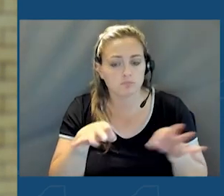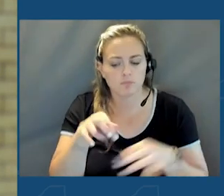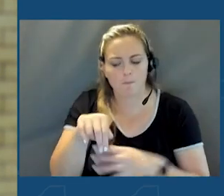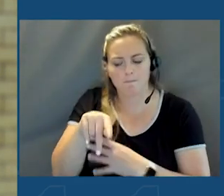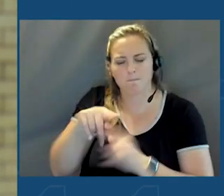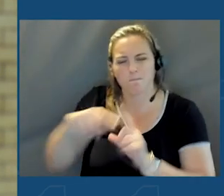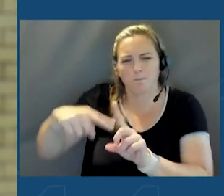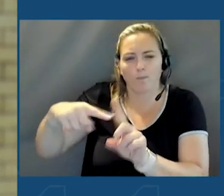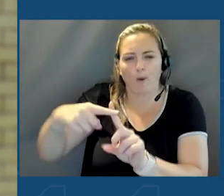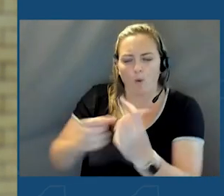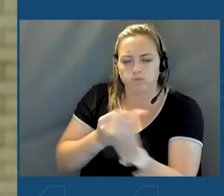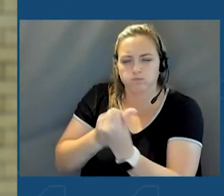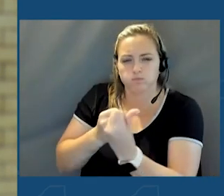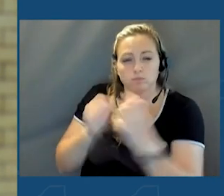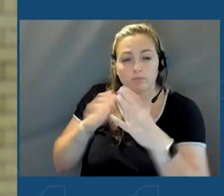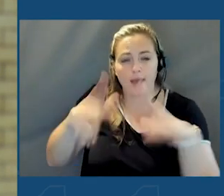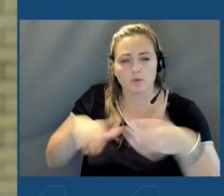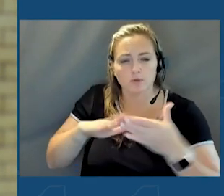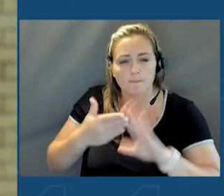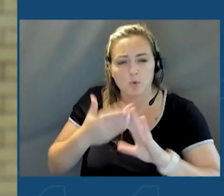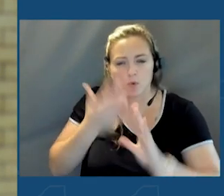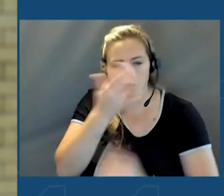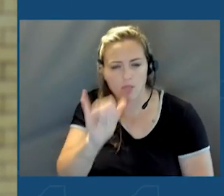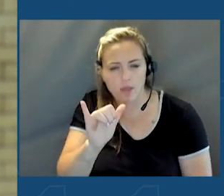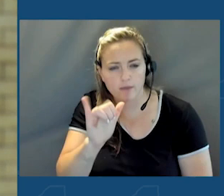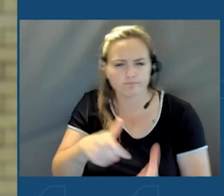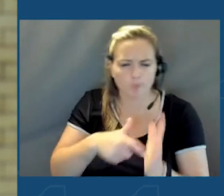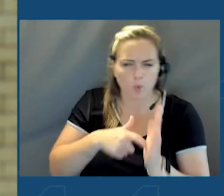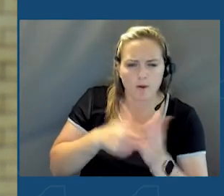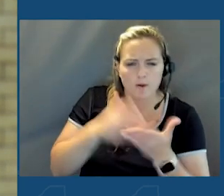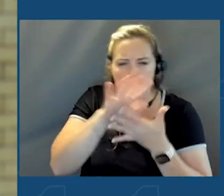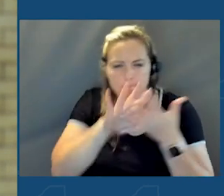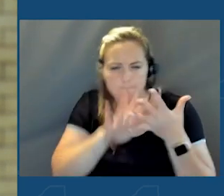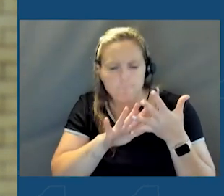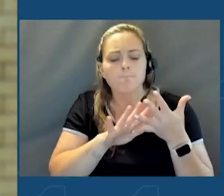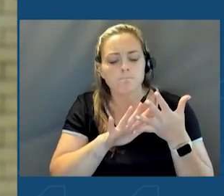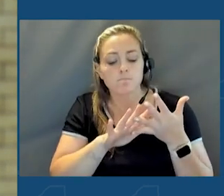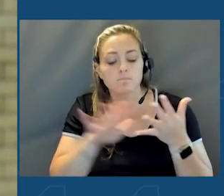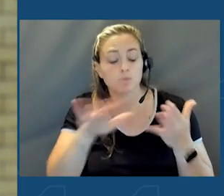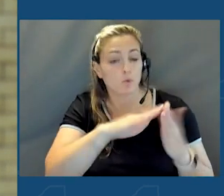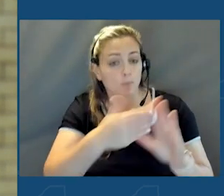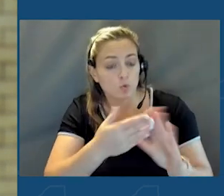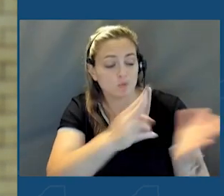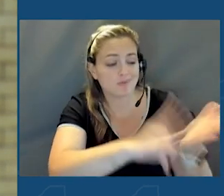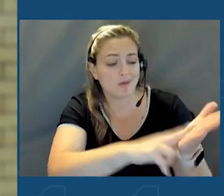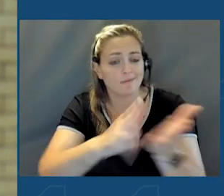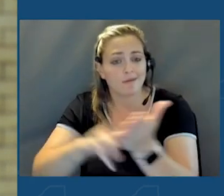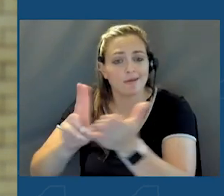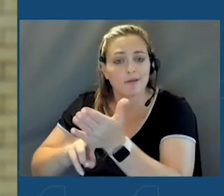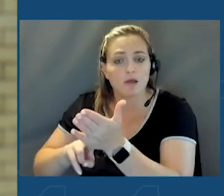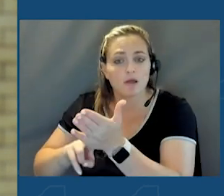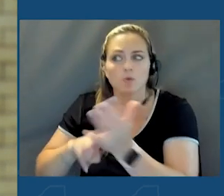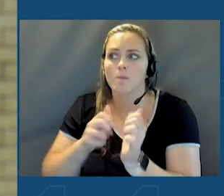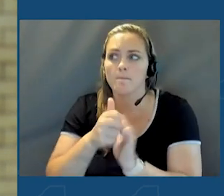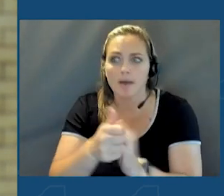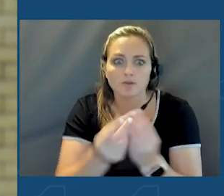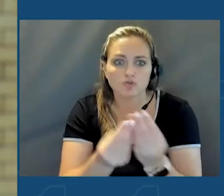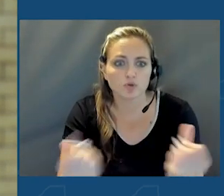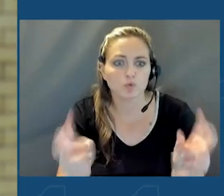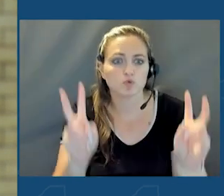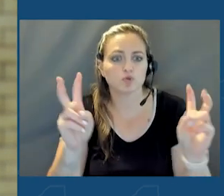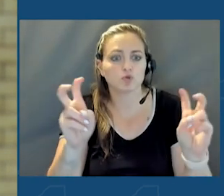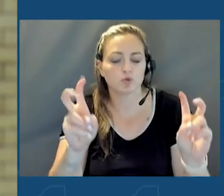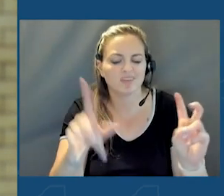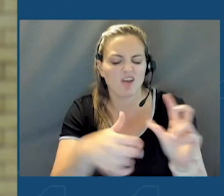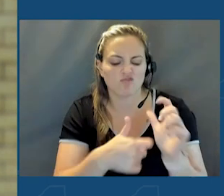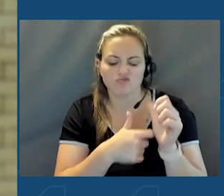community should be. And all those communities will have to sign commitments. They'll have to pass resolutions that are binding them